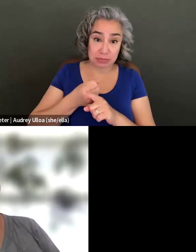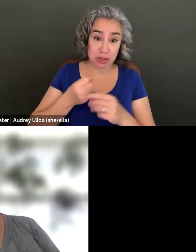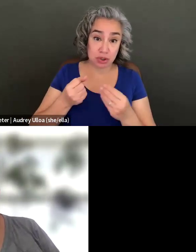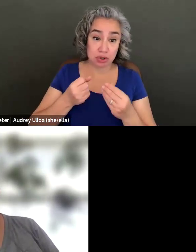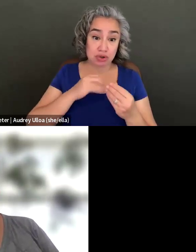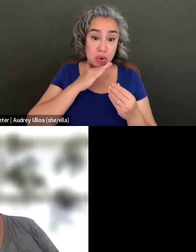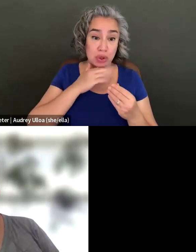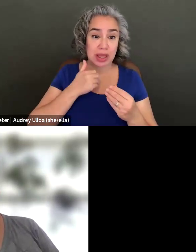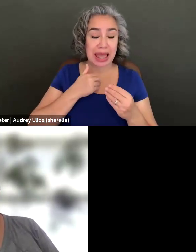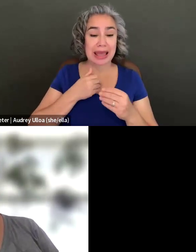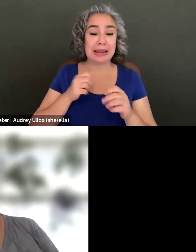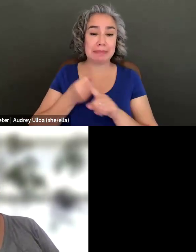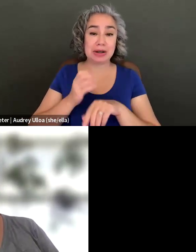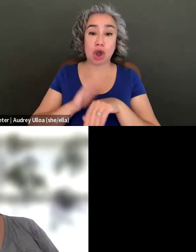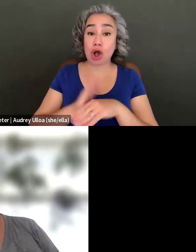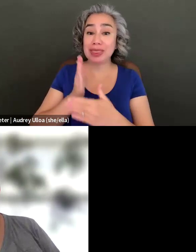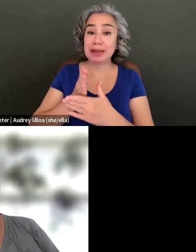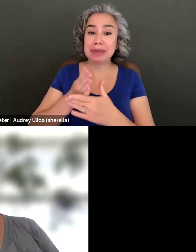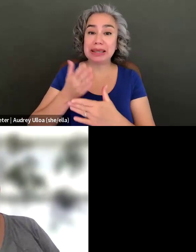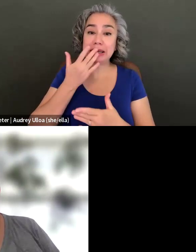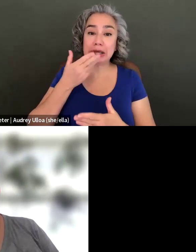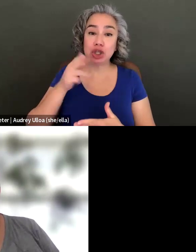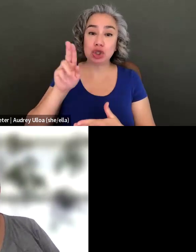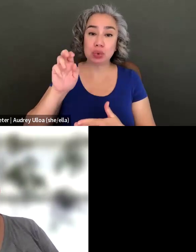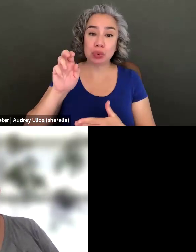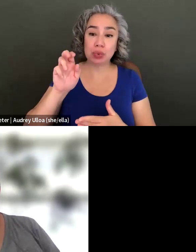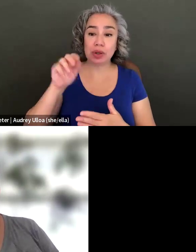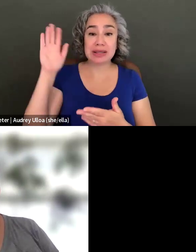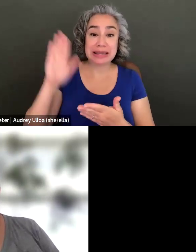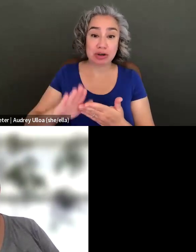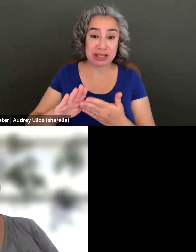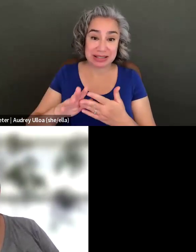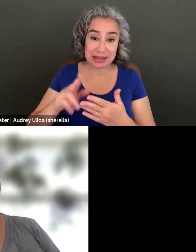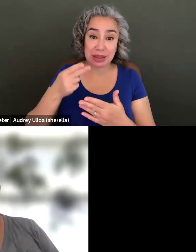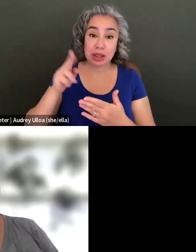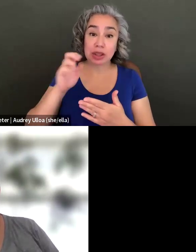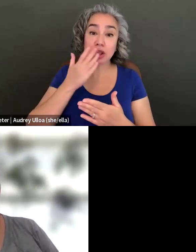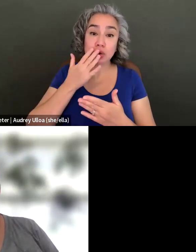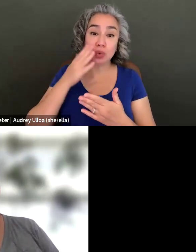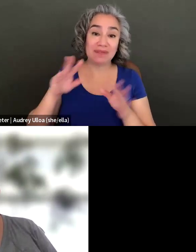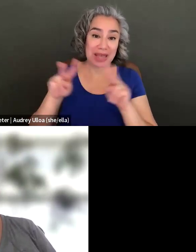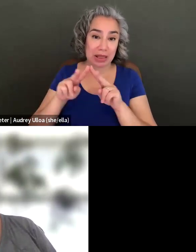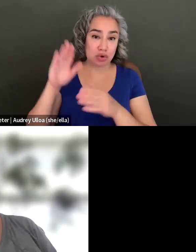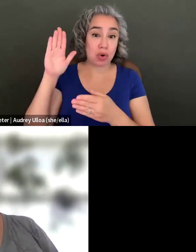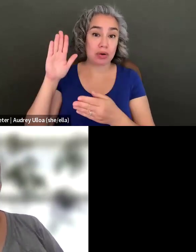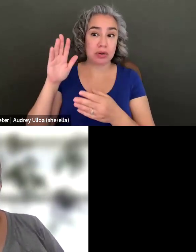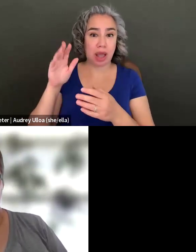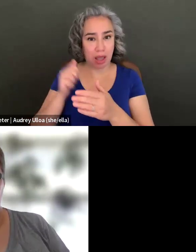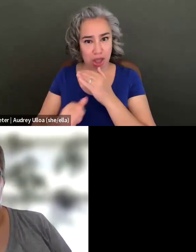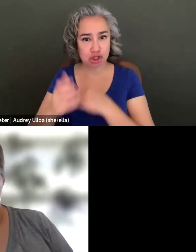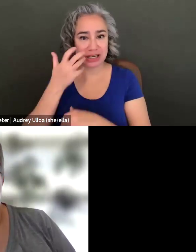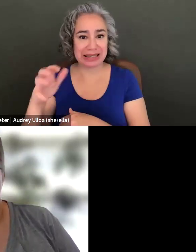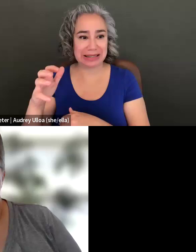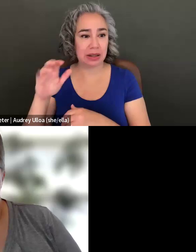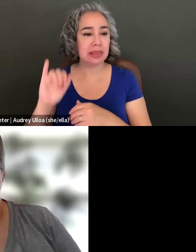mean hue, decreasing the mean hue value under heat stress. That is highlighted in the